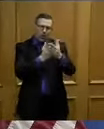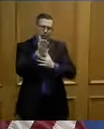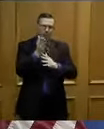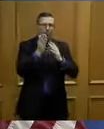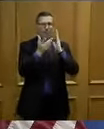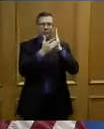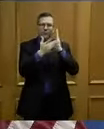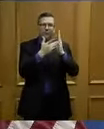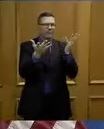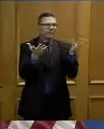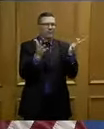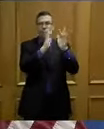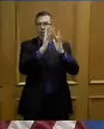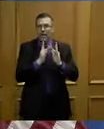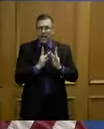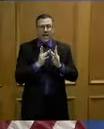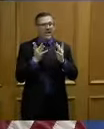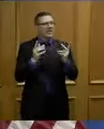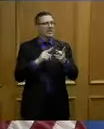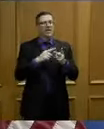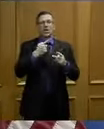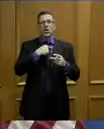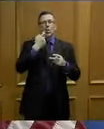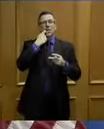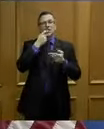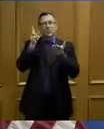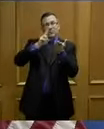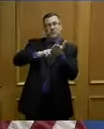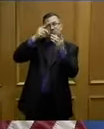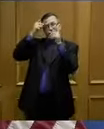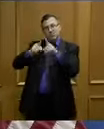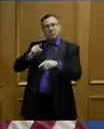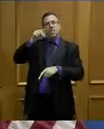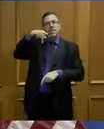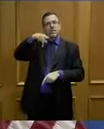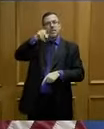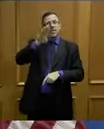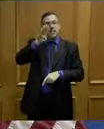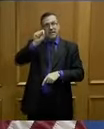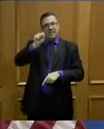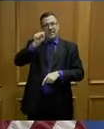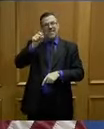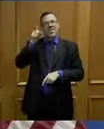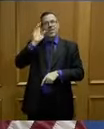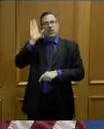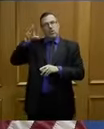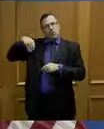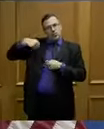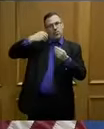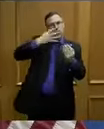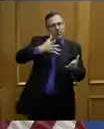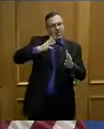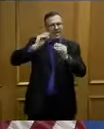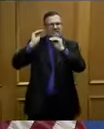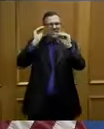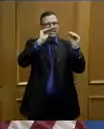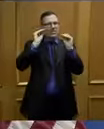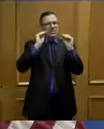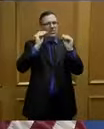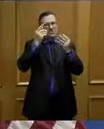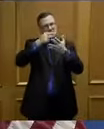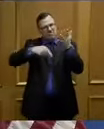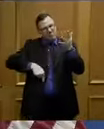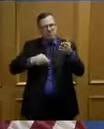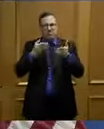just recently secured a partnership with PBS to offer instructional content in a short term and